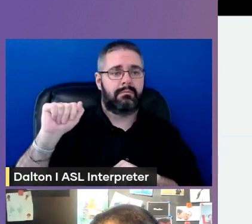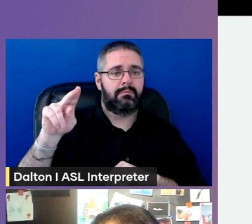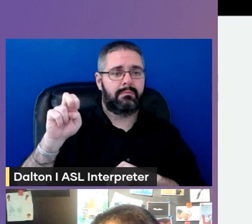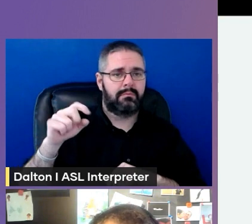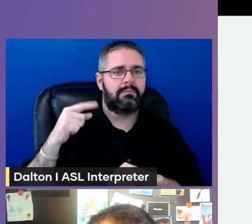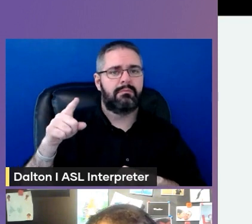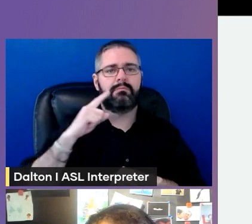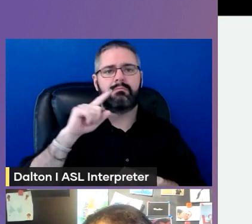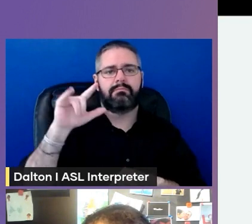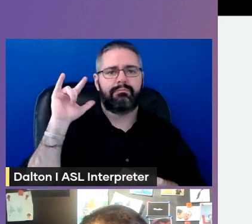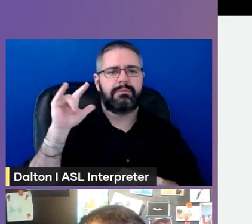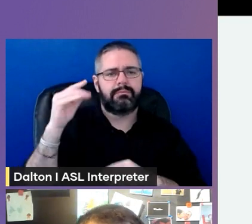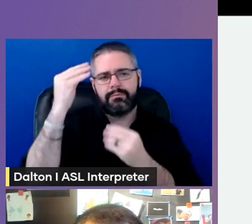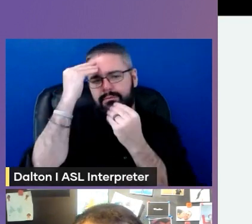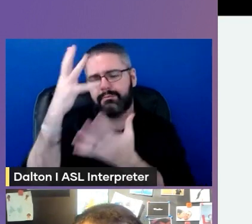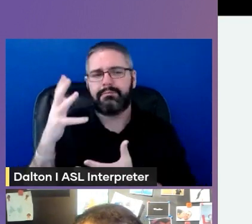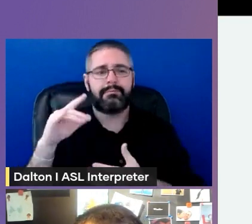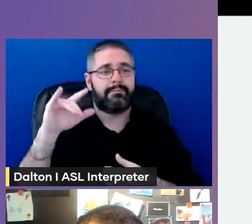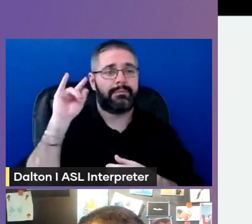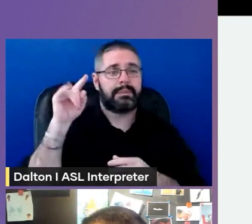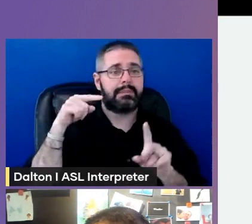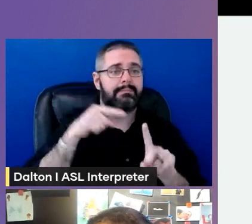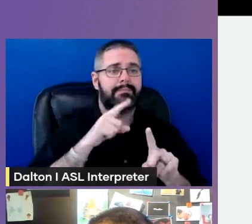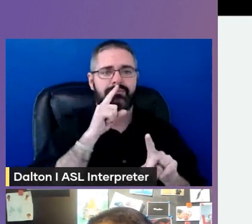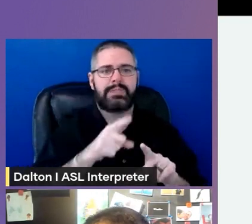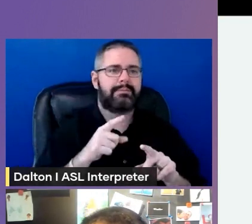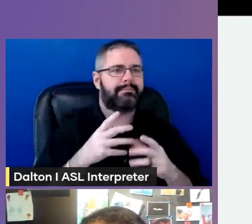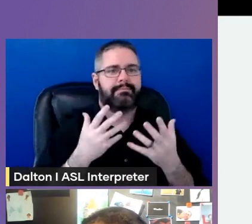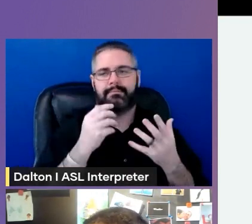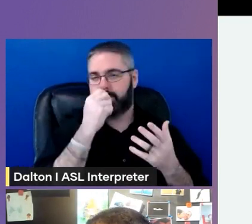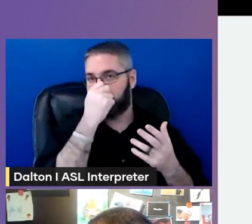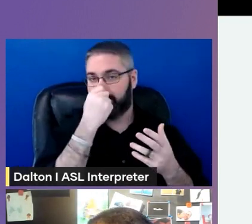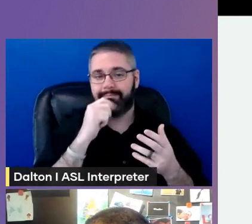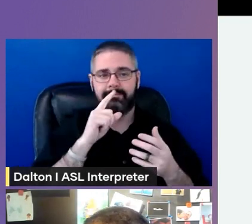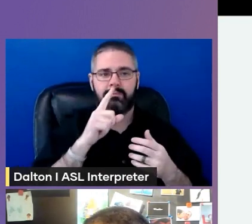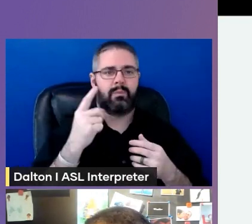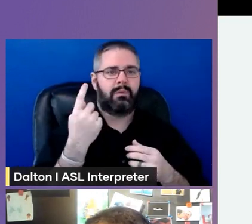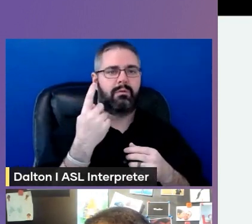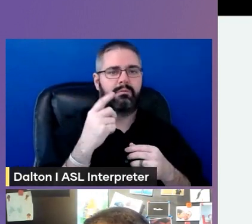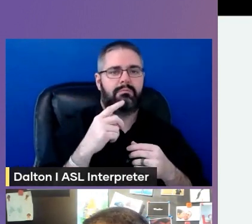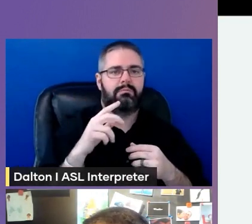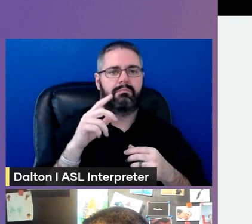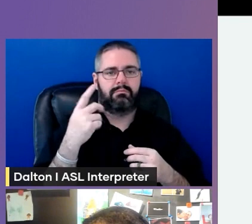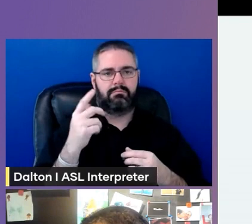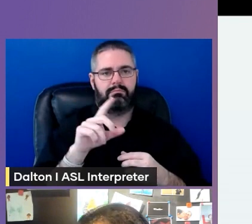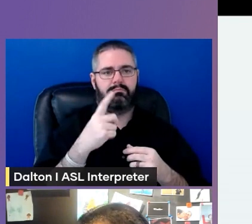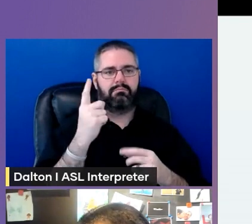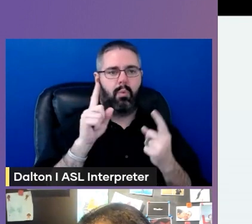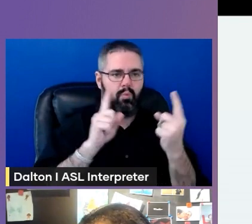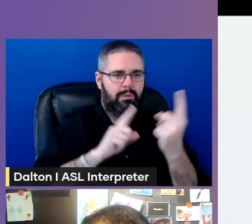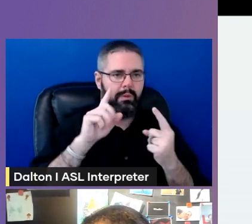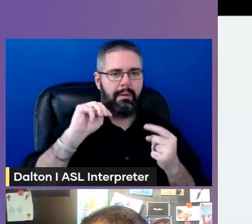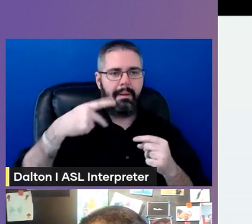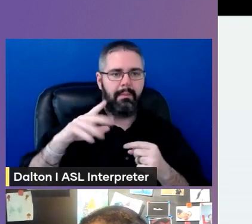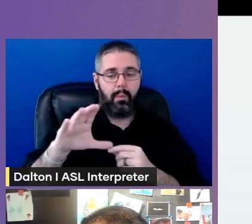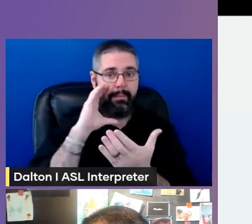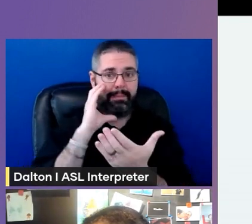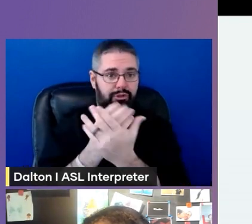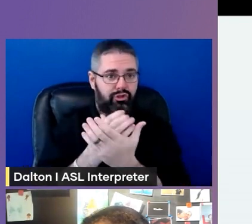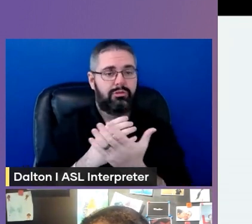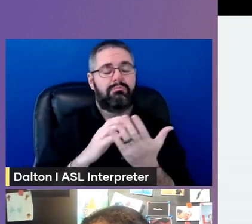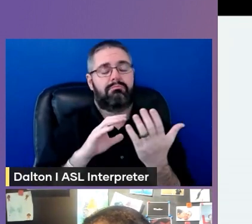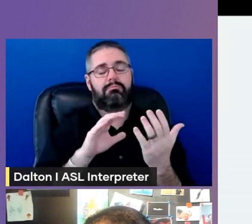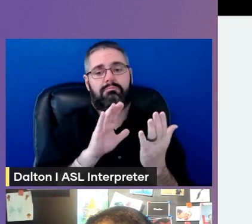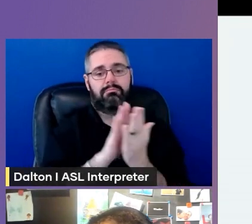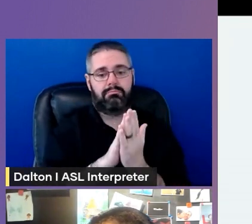and formation. So a flight is basically a one-to-one map to your image.